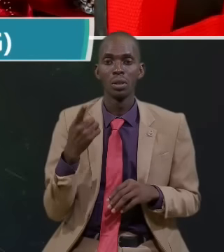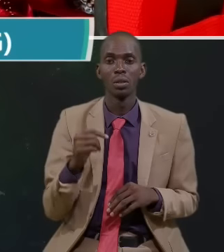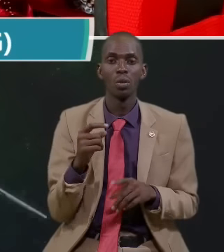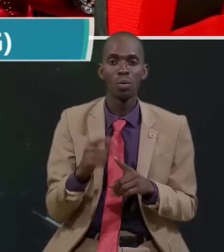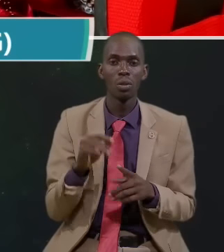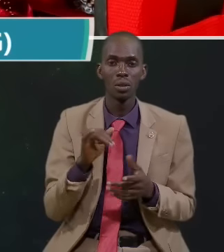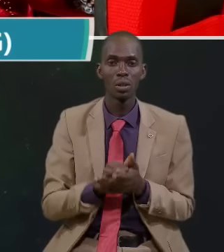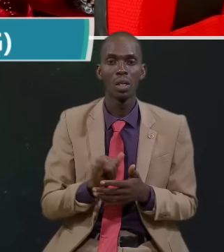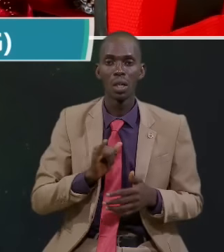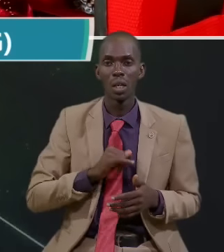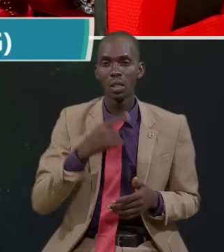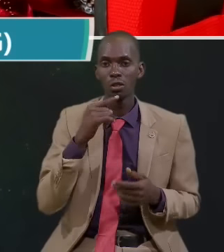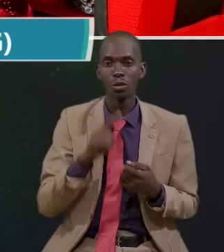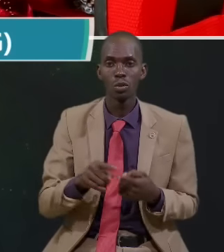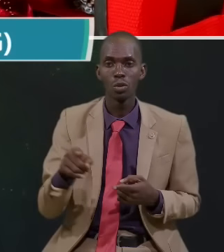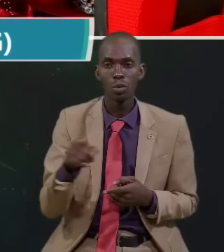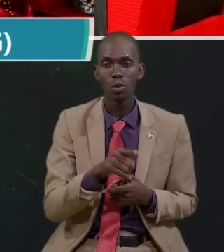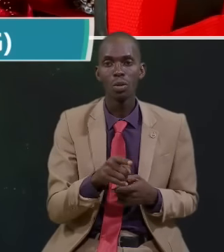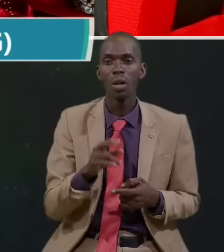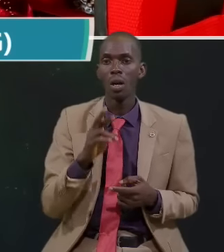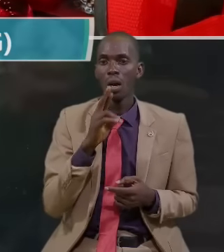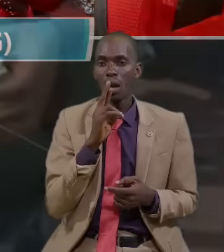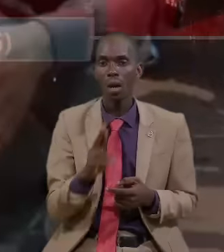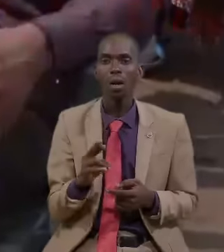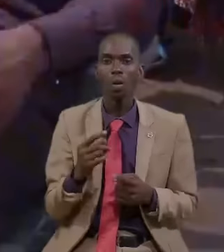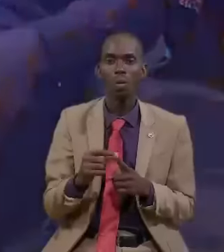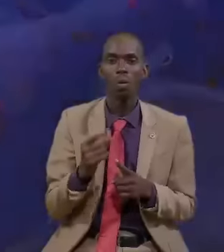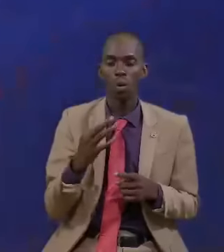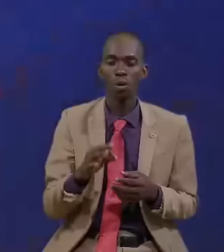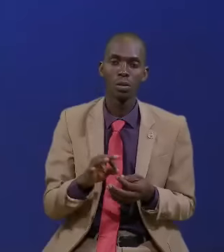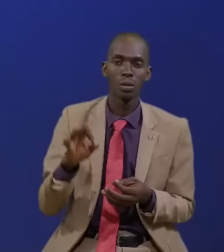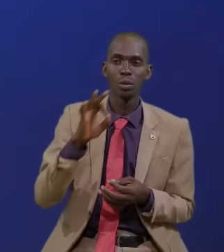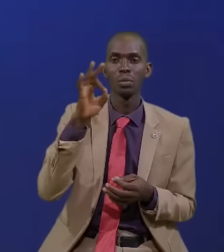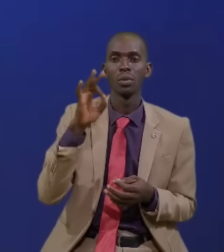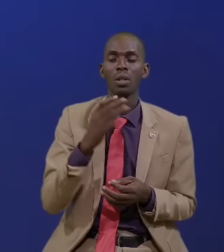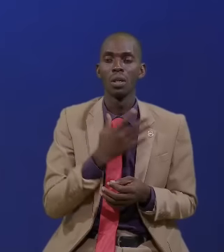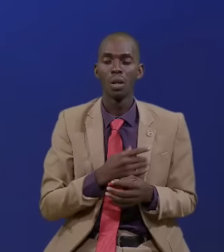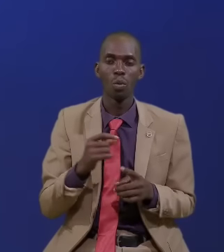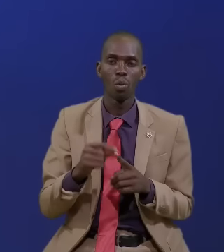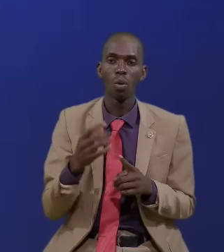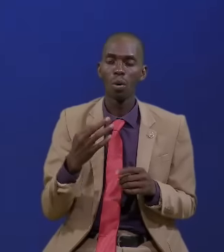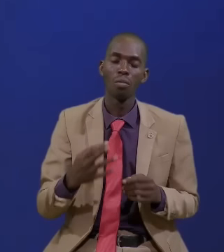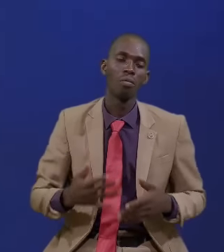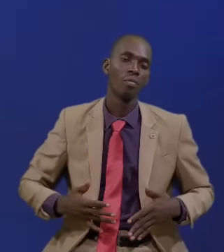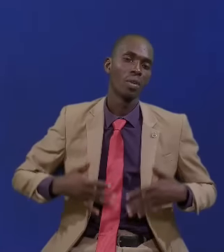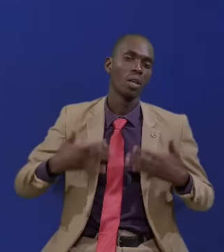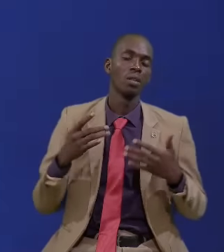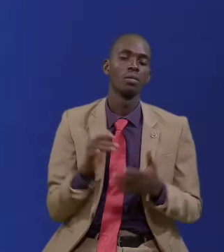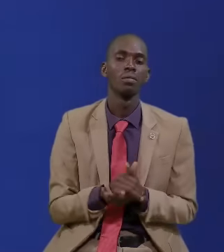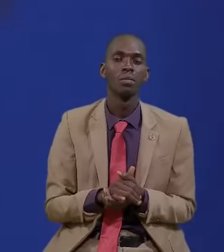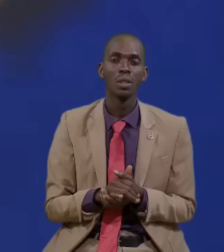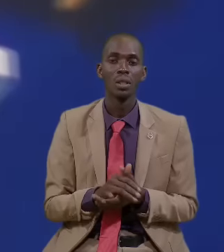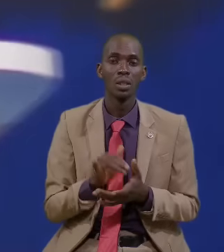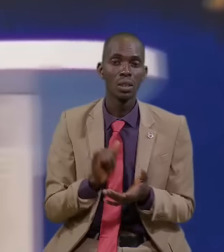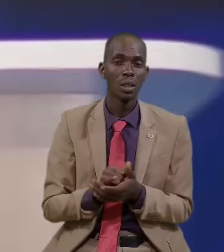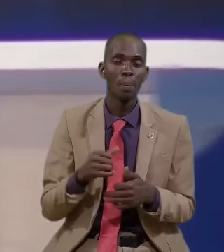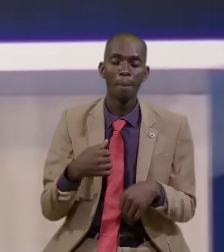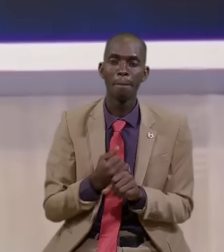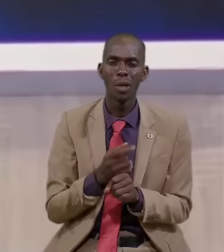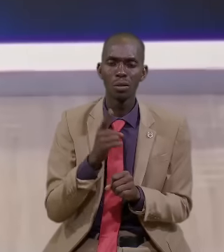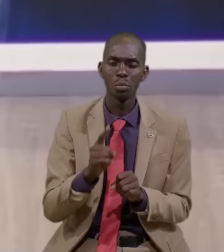unto you, they are spirit and they are life. That makes you fit for